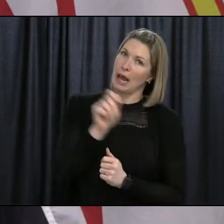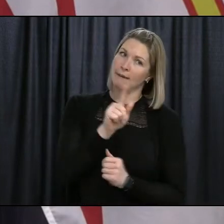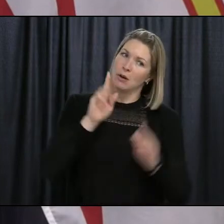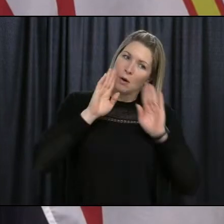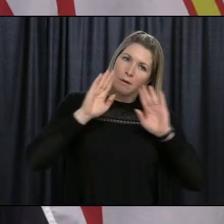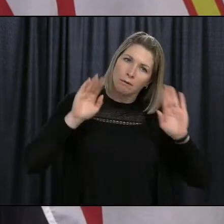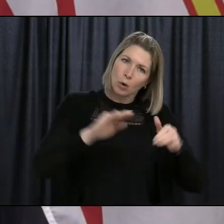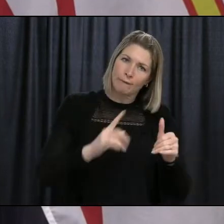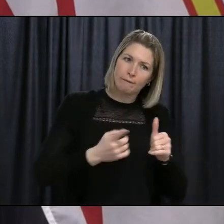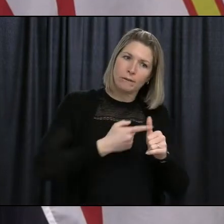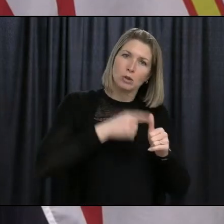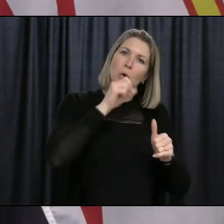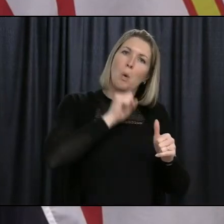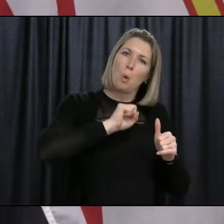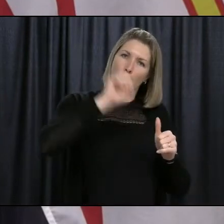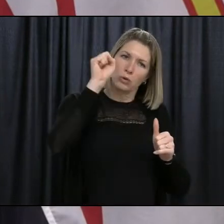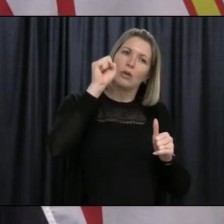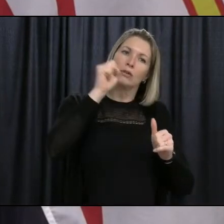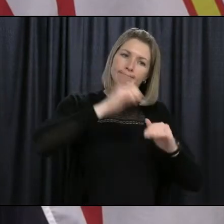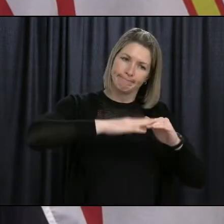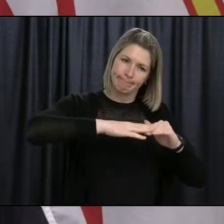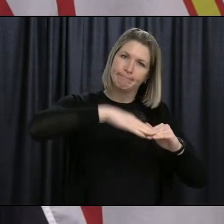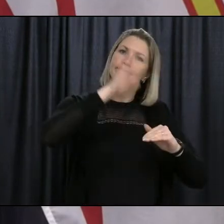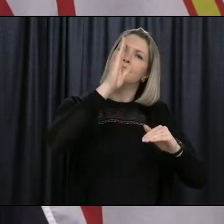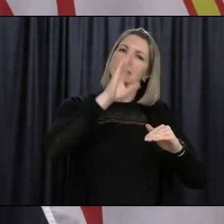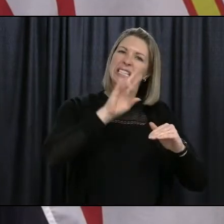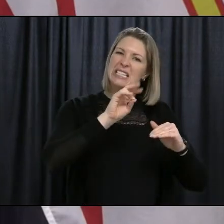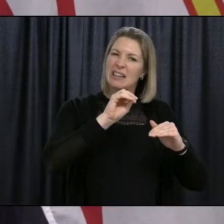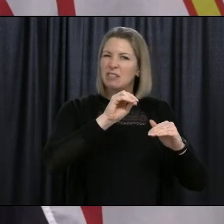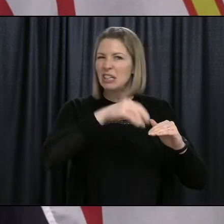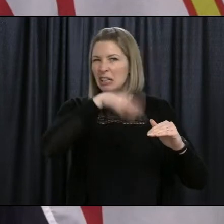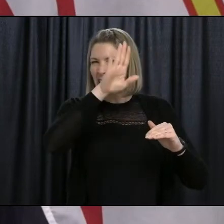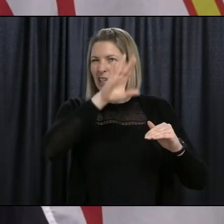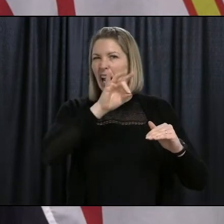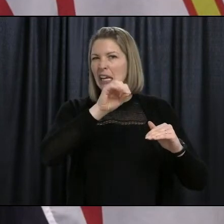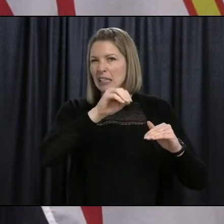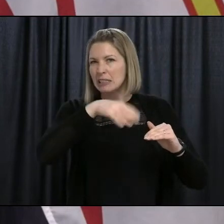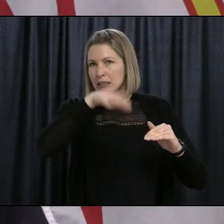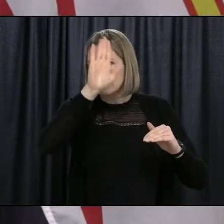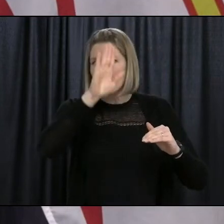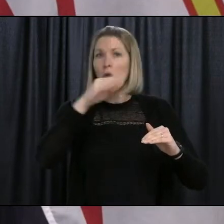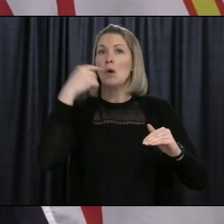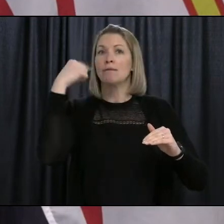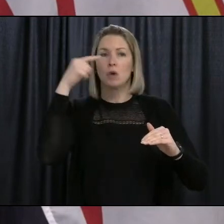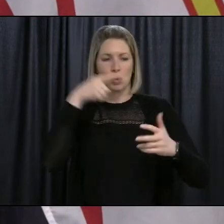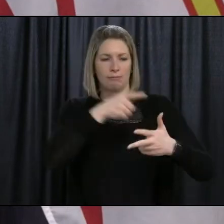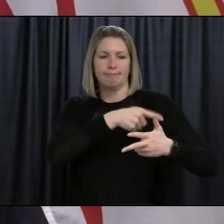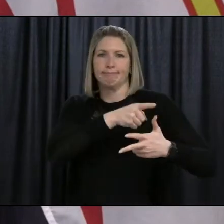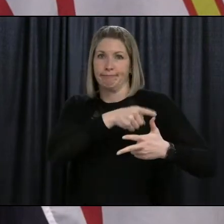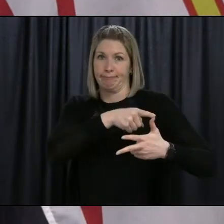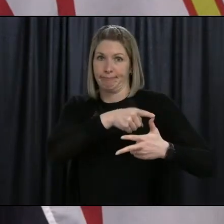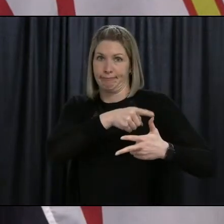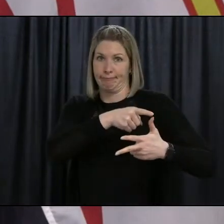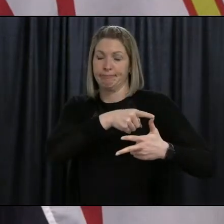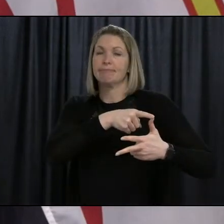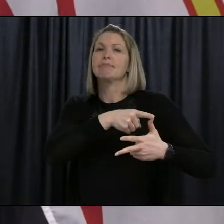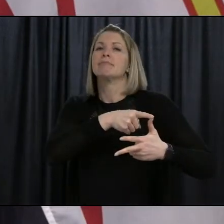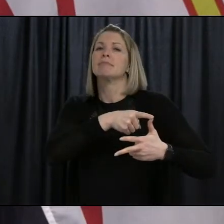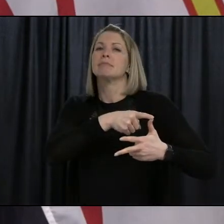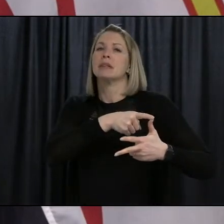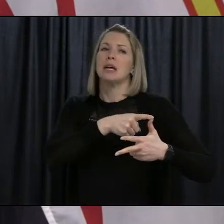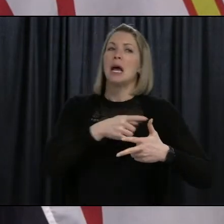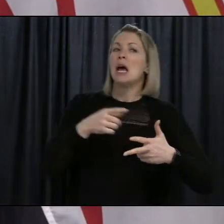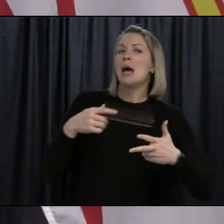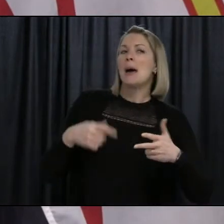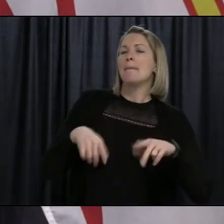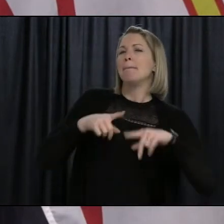mRNA vaccines, as the evidence to support their use in this group is more abundant. This recommendation could change as well, however, pending